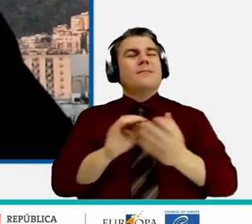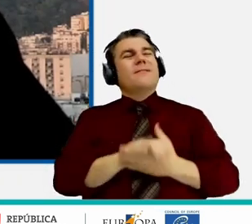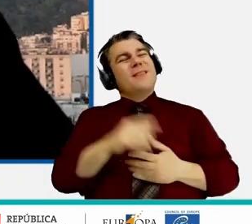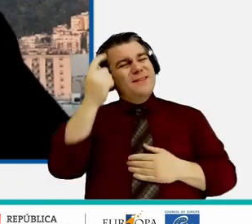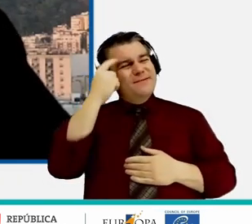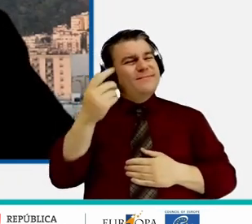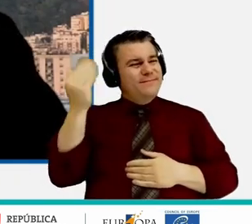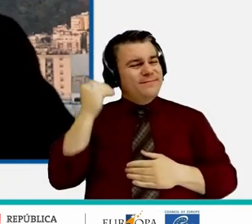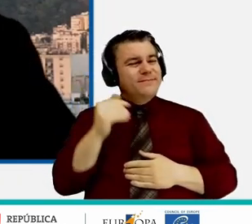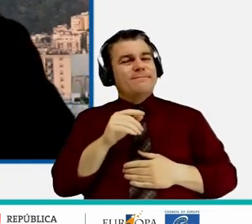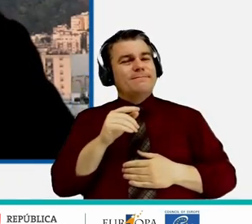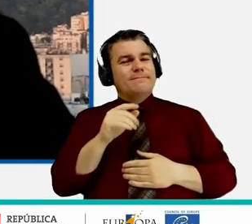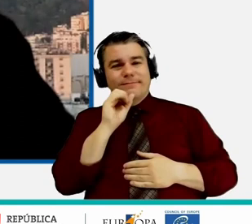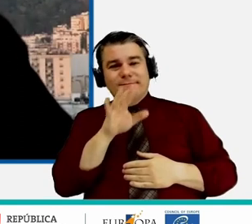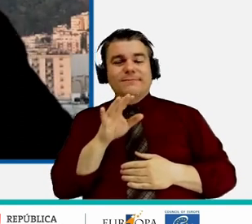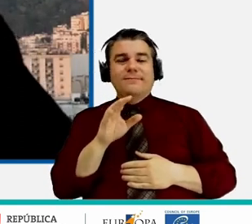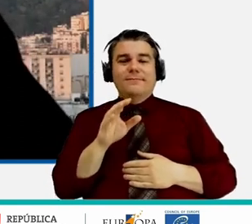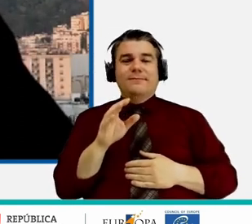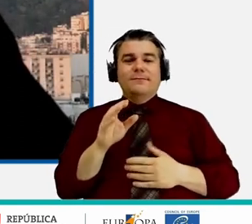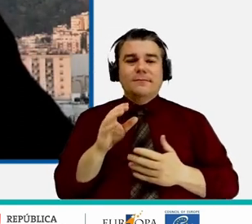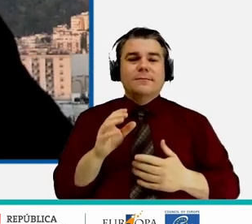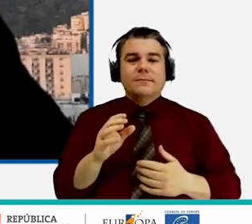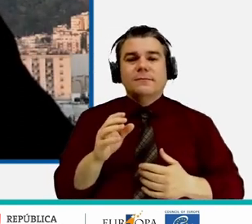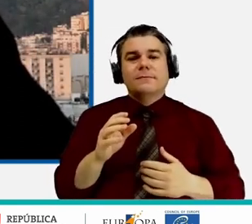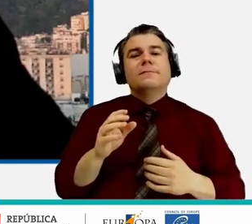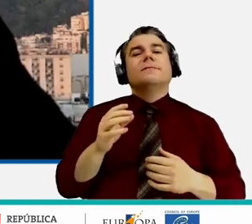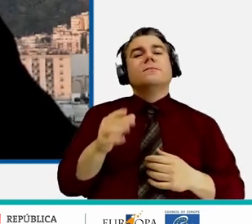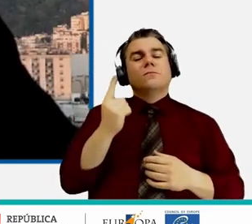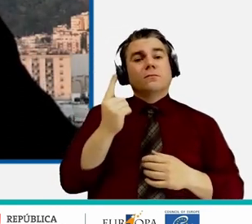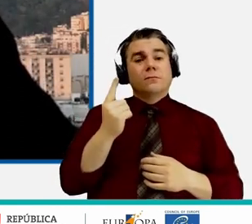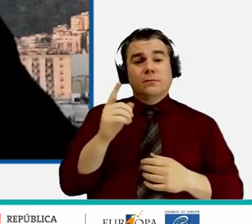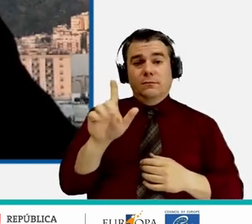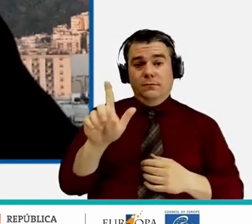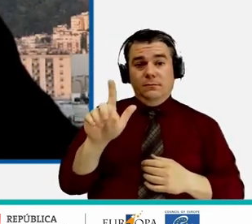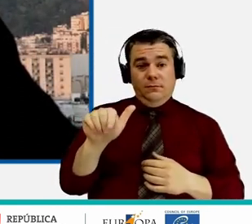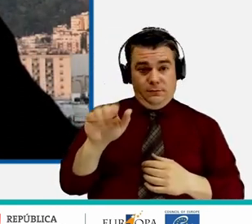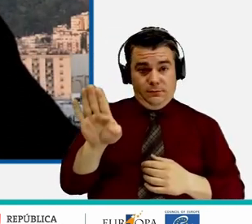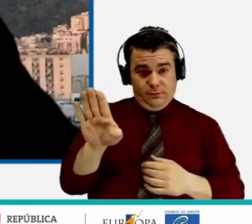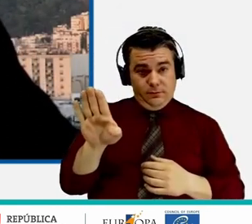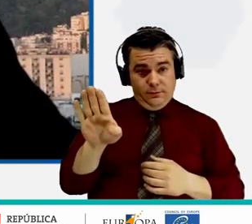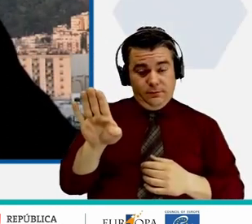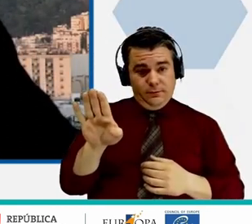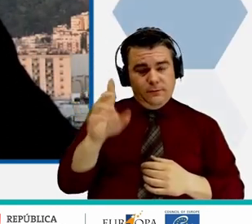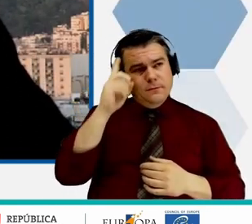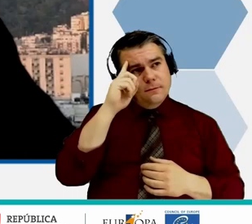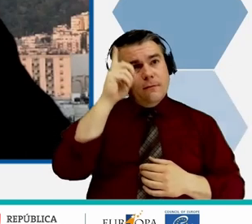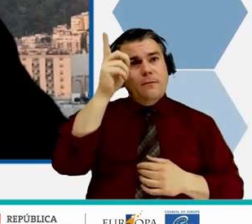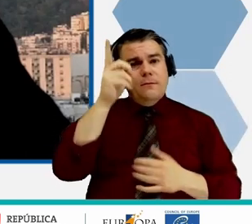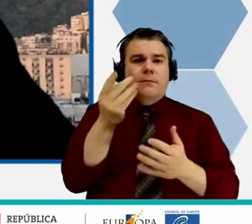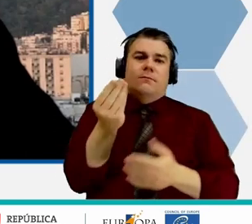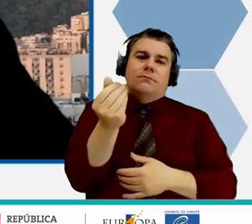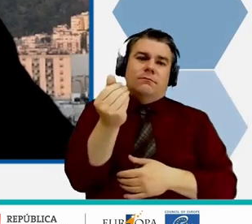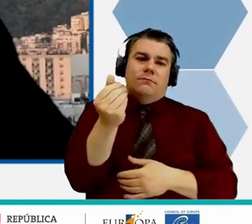didn't, like the CPI has an innovation lab where we try to develop innovative financial solutions.